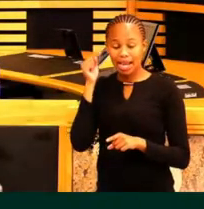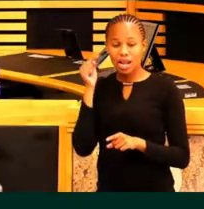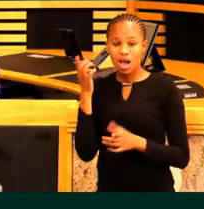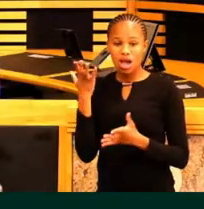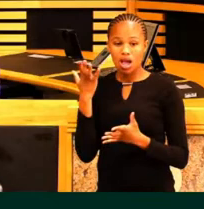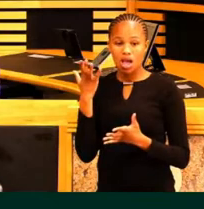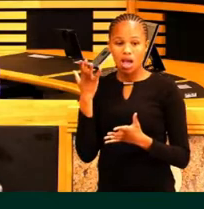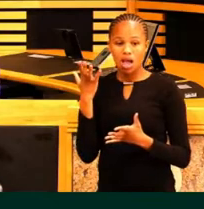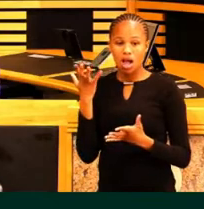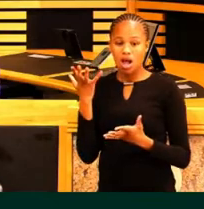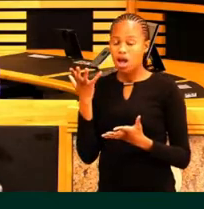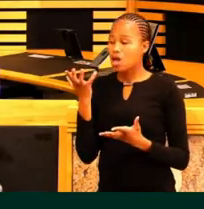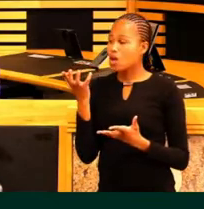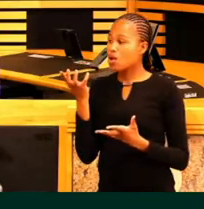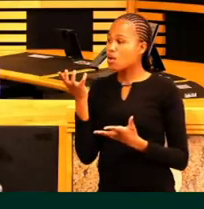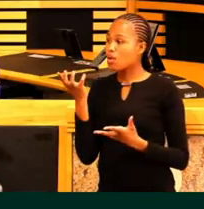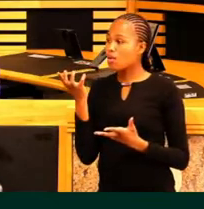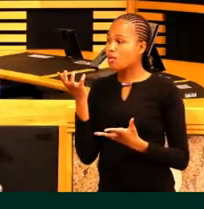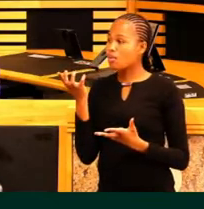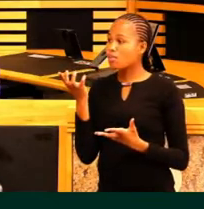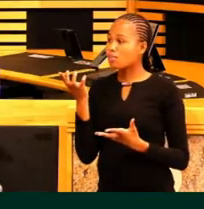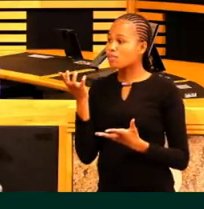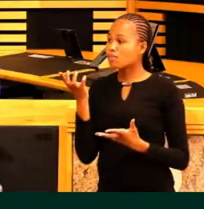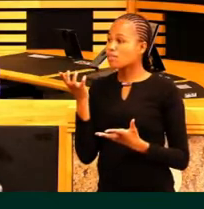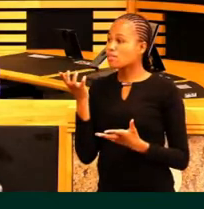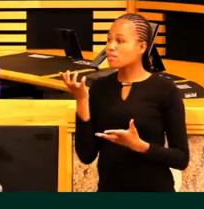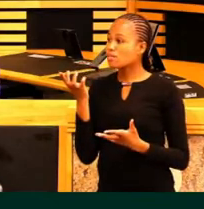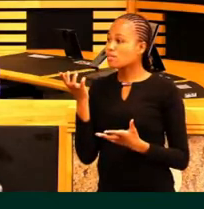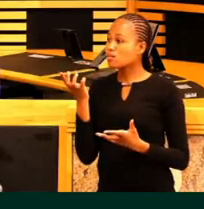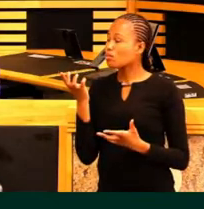China uh remember